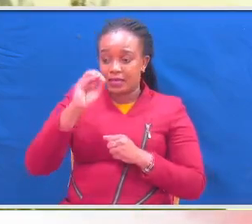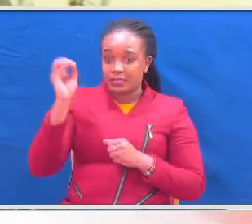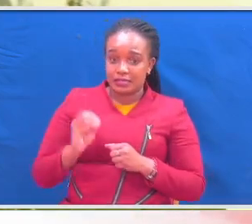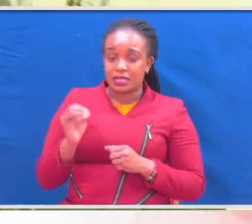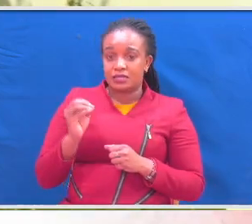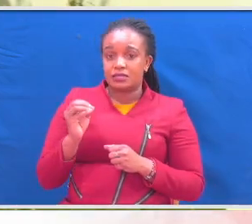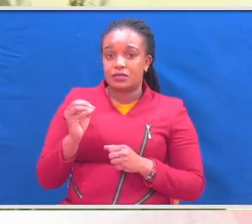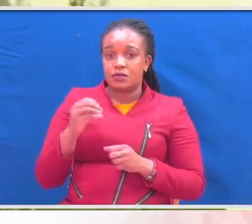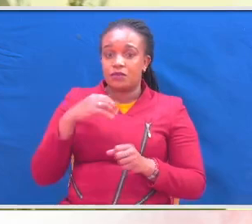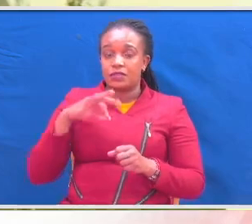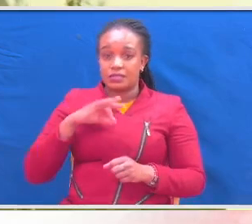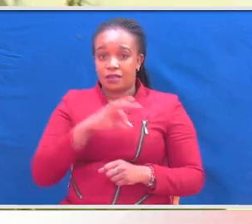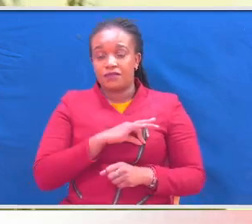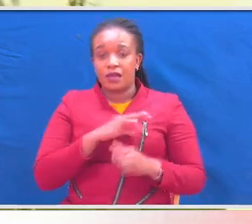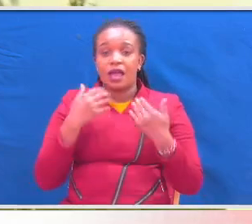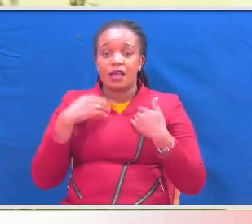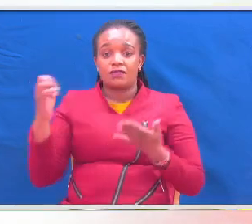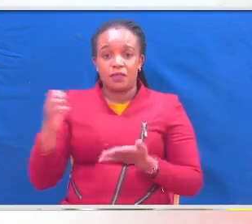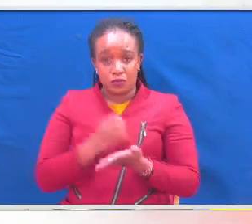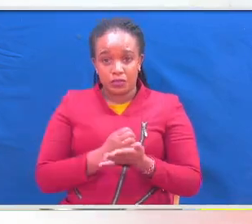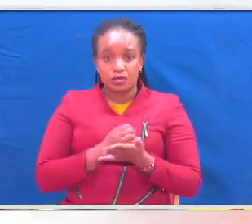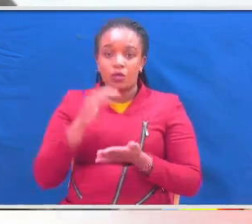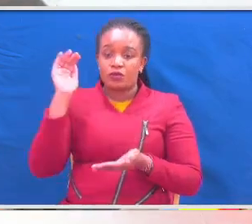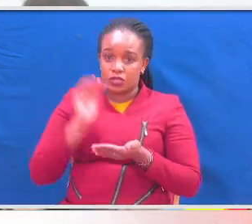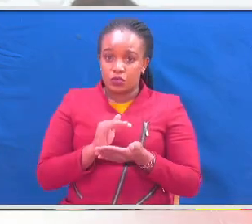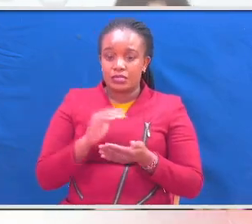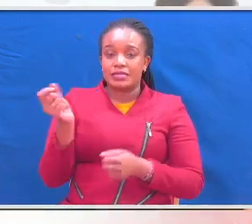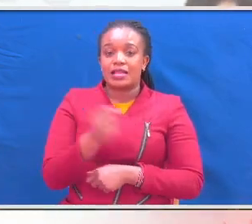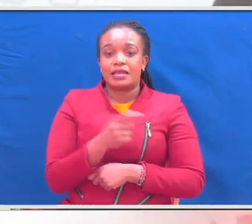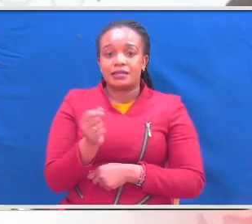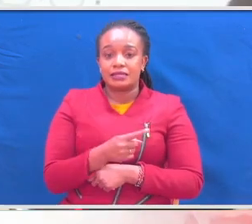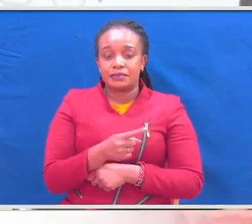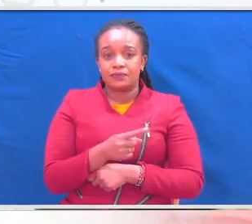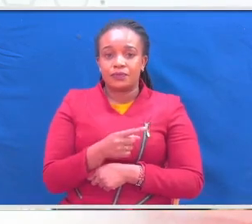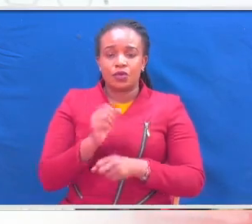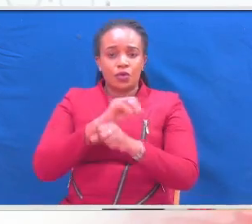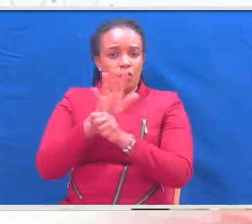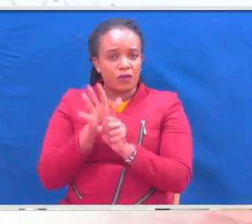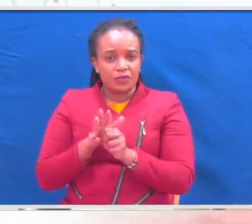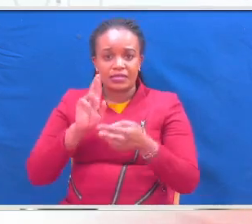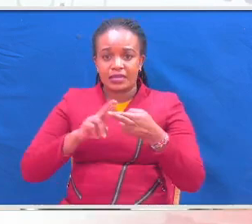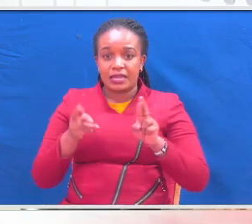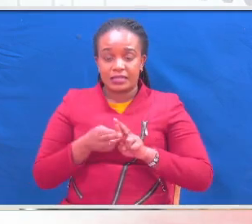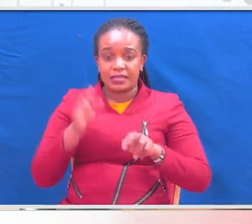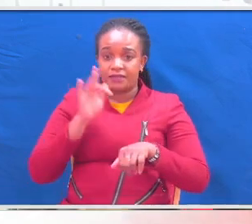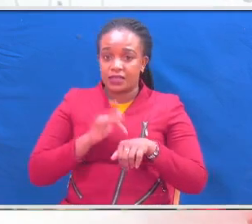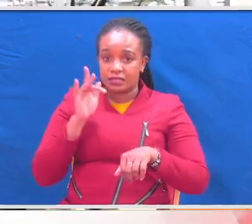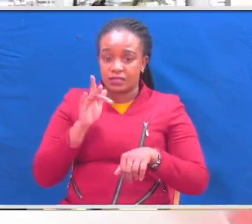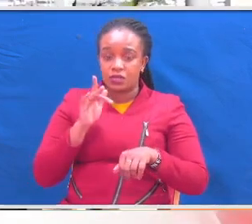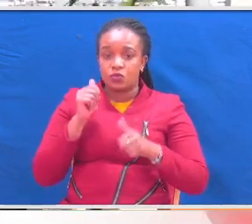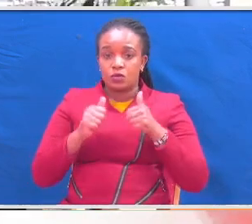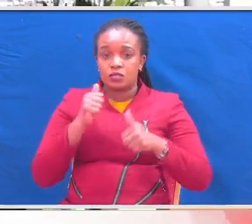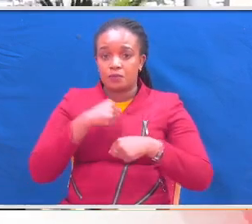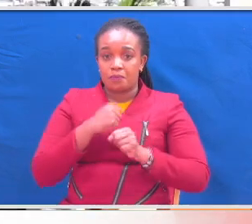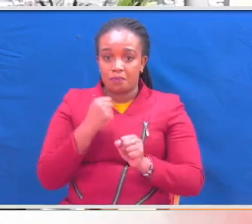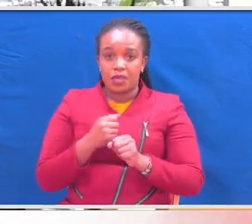employed. Yes, on reduced salaries. So, is it COVID-19 related effects pushing experienced hoteliers out